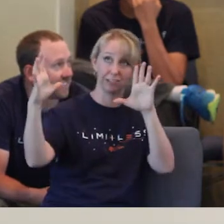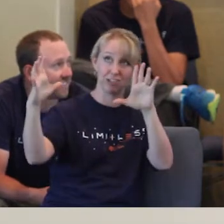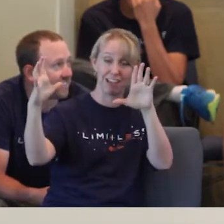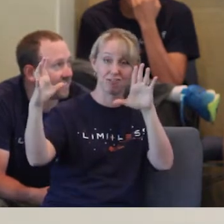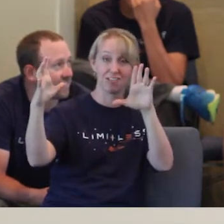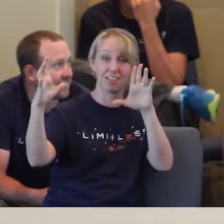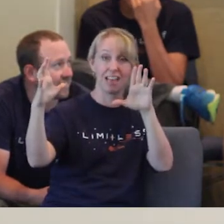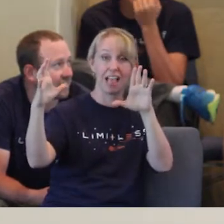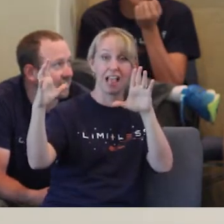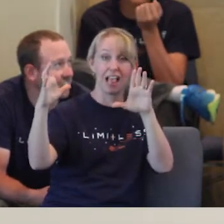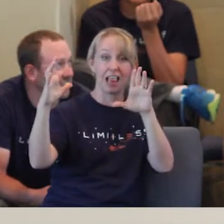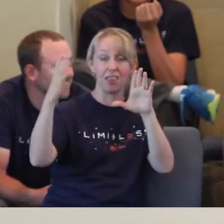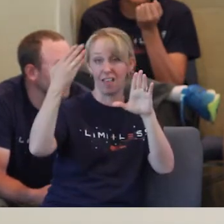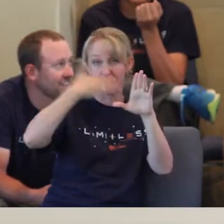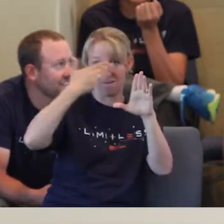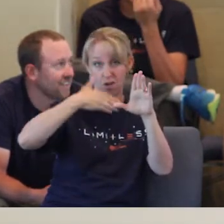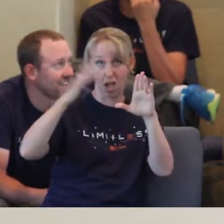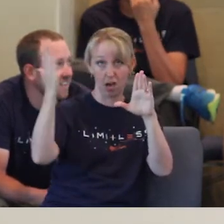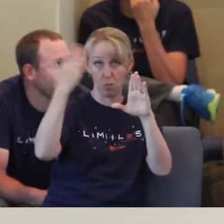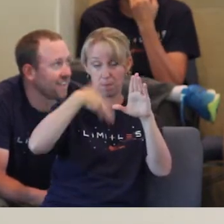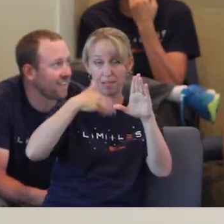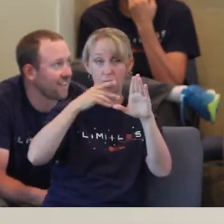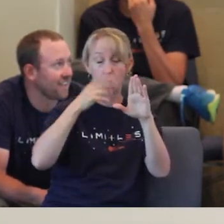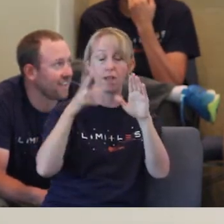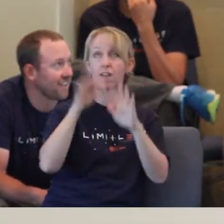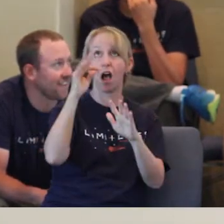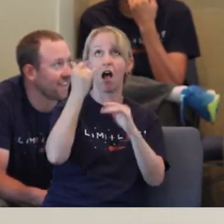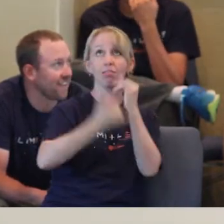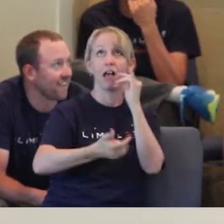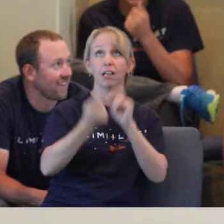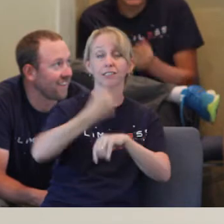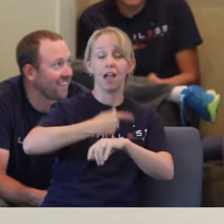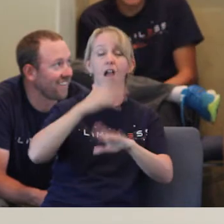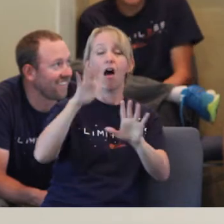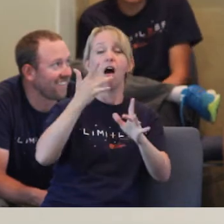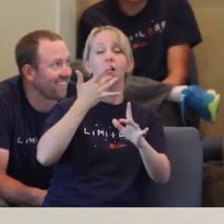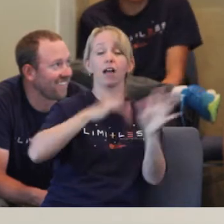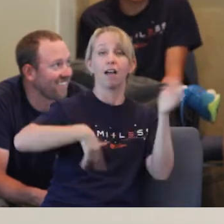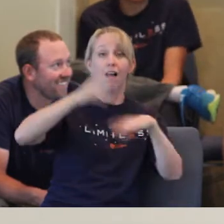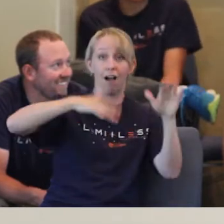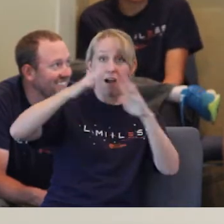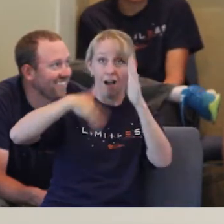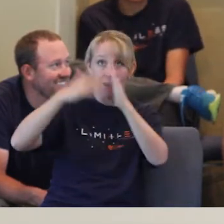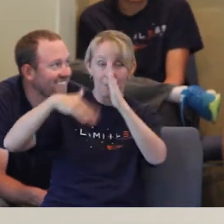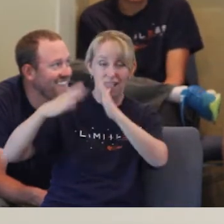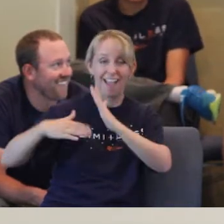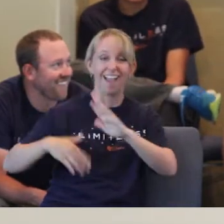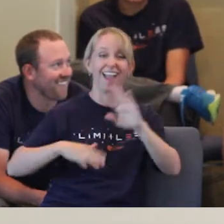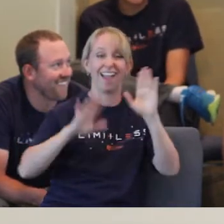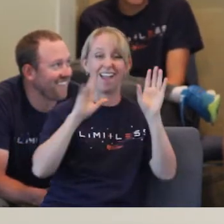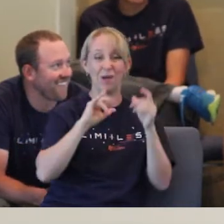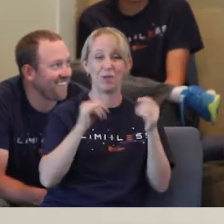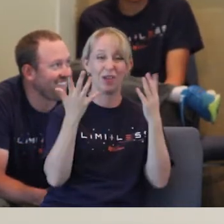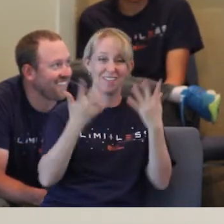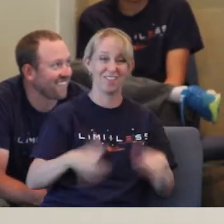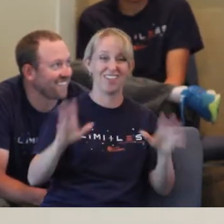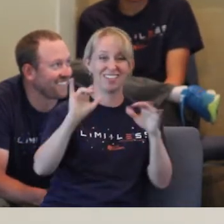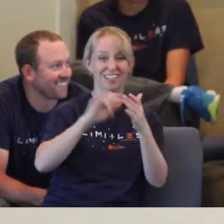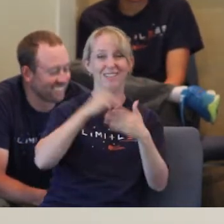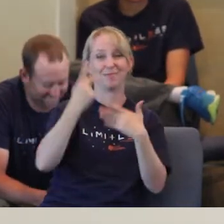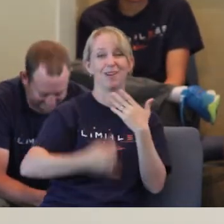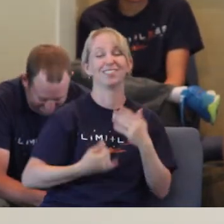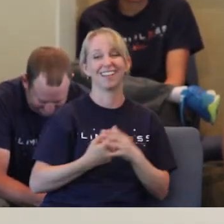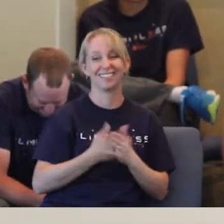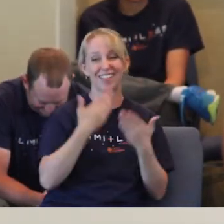because there's this one really big section that was missed in the front that we found on the last day. But luckily, we